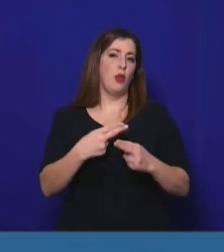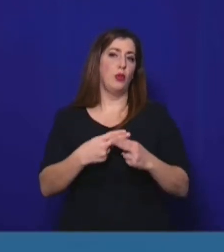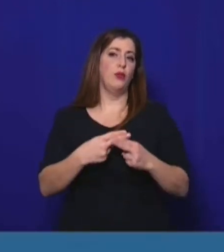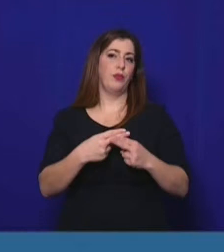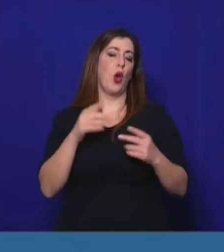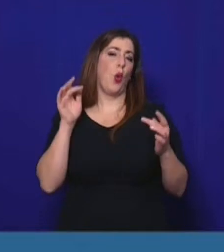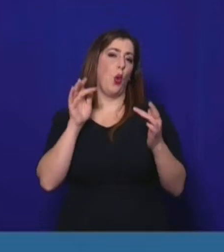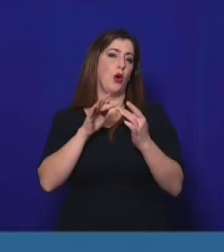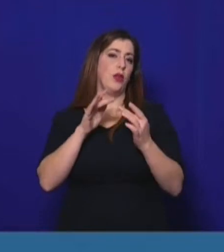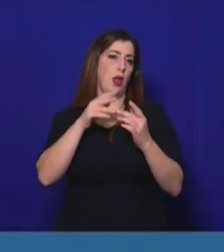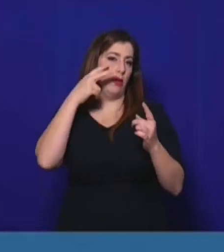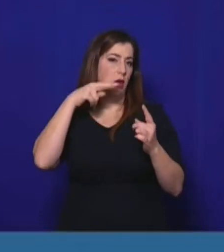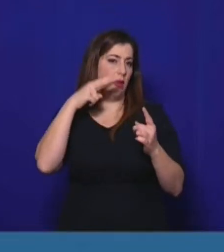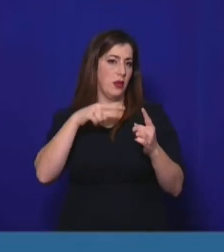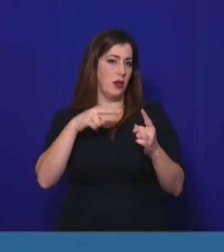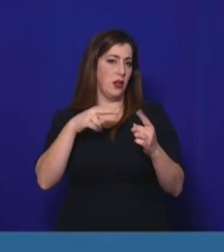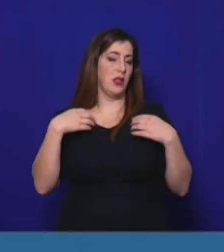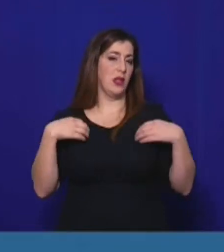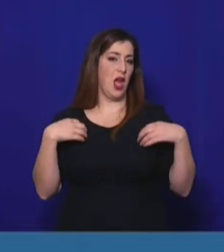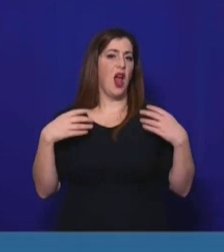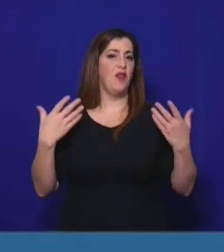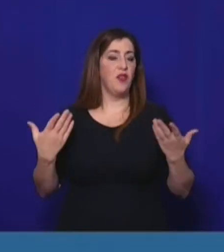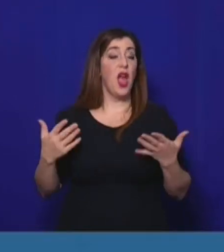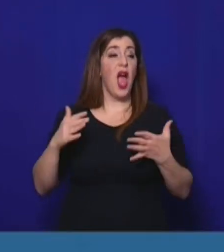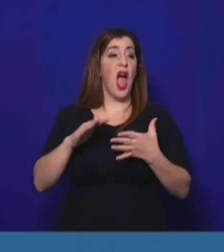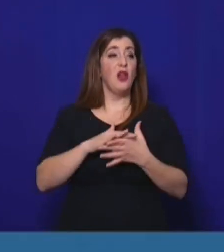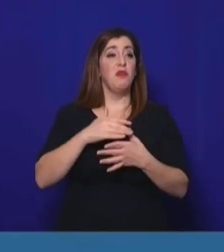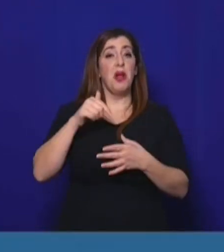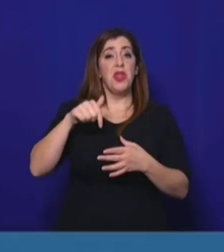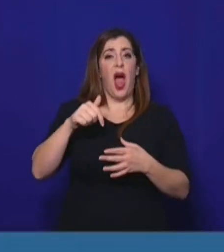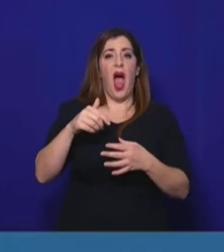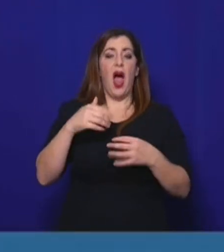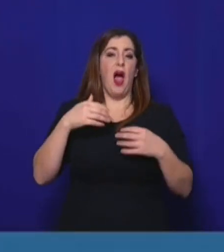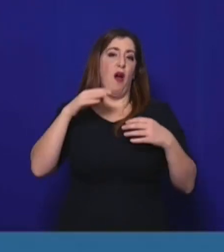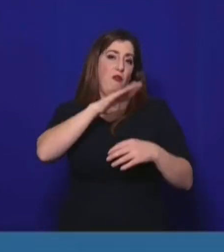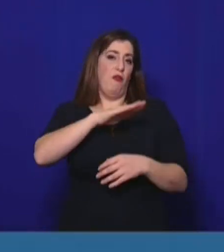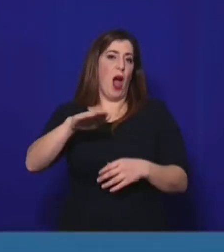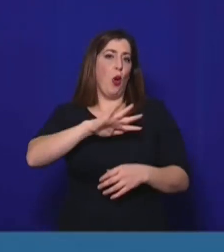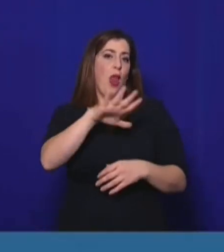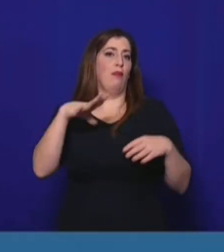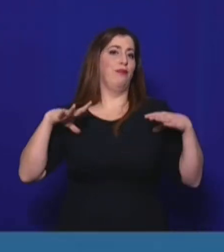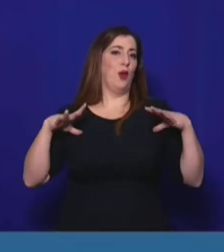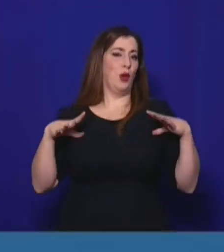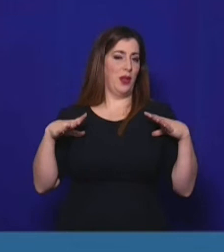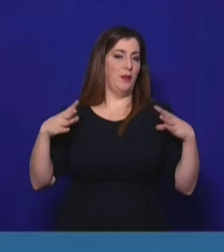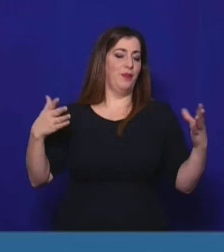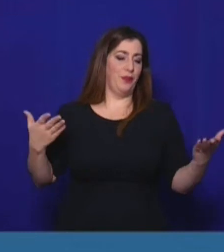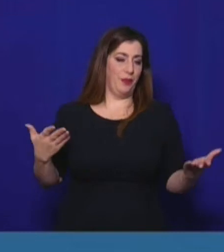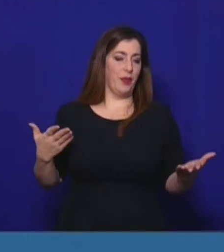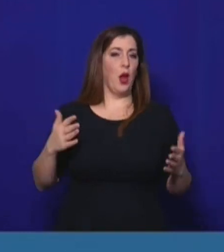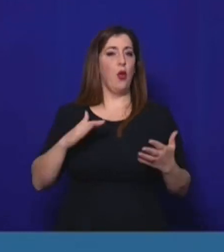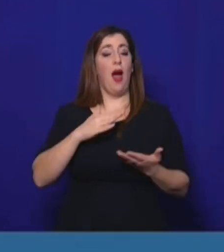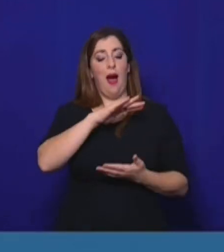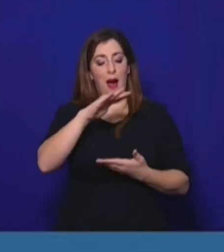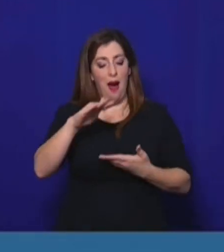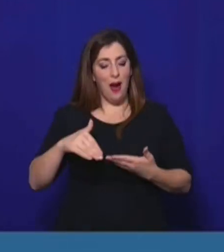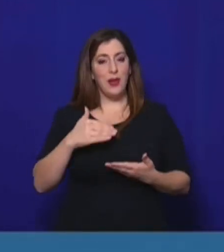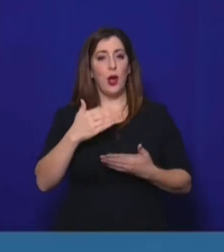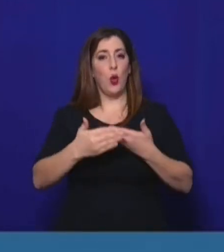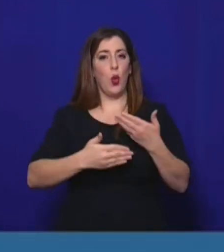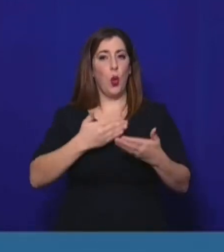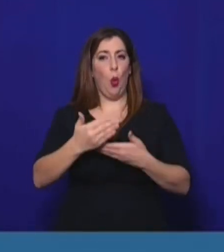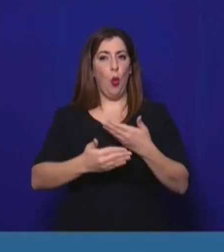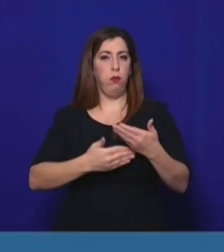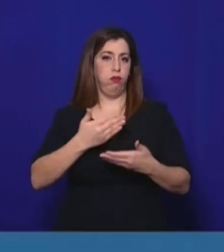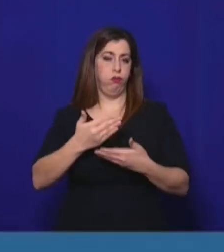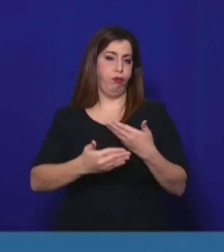għaliex ovvja tfal kienu qegħdin barra fil-komunità. U aħna nagħmlu l-almutana wkoll biex lill-ġenituri ninformawhom